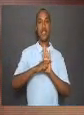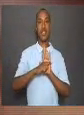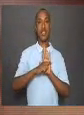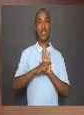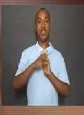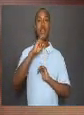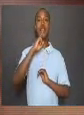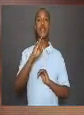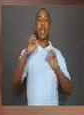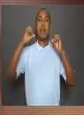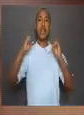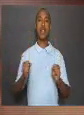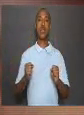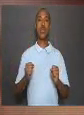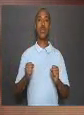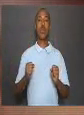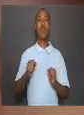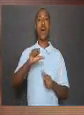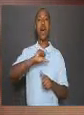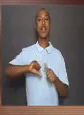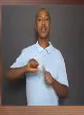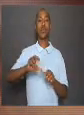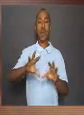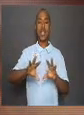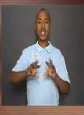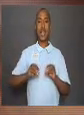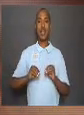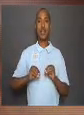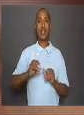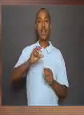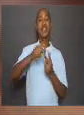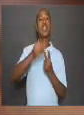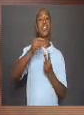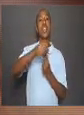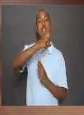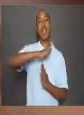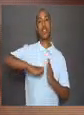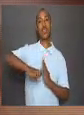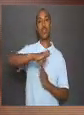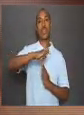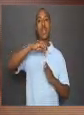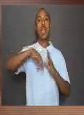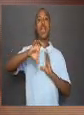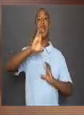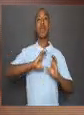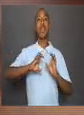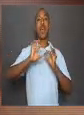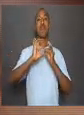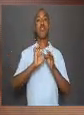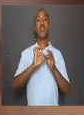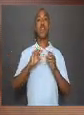electronegativity is the ability of an atom to attract the shared electrons in a chemical